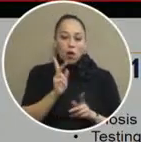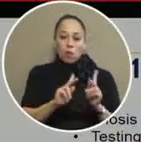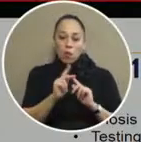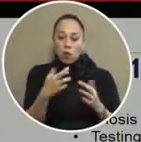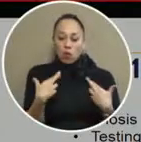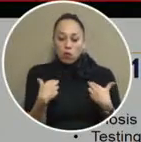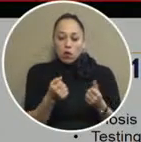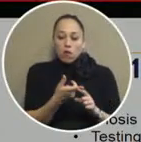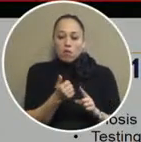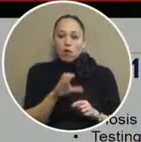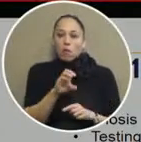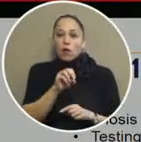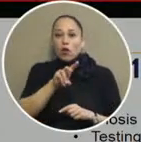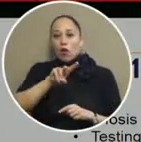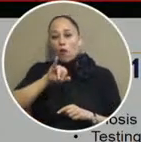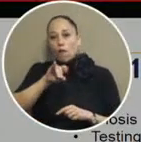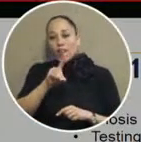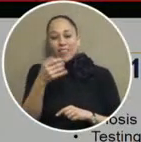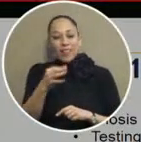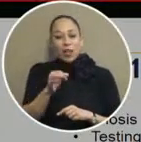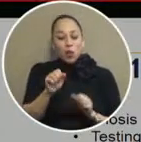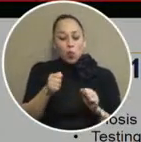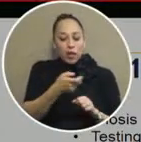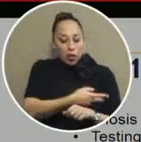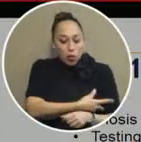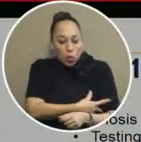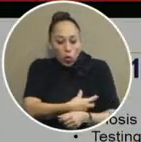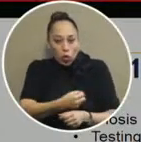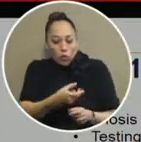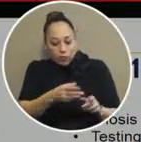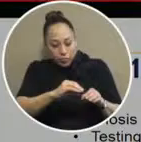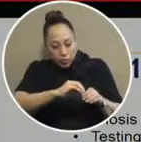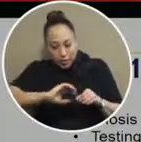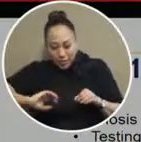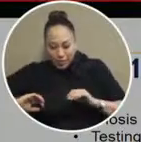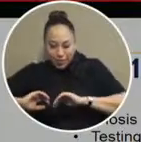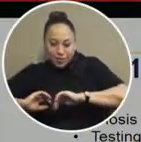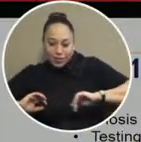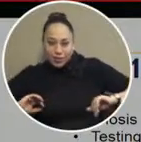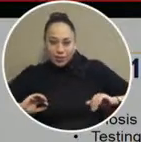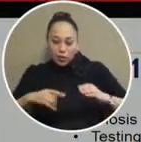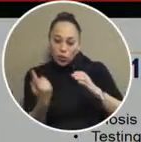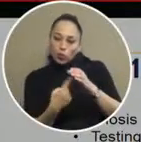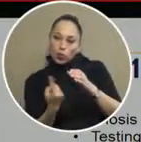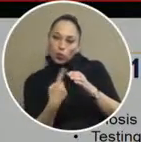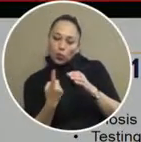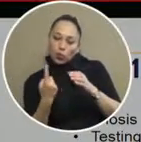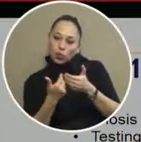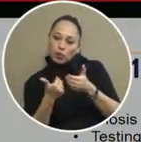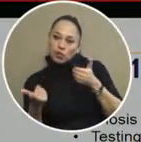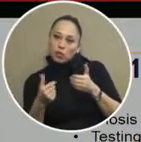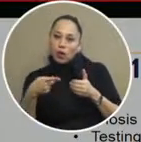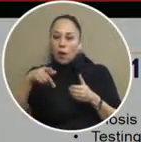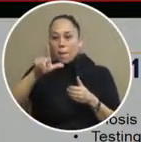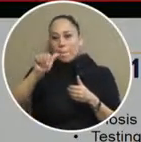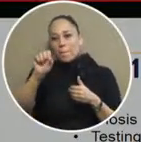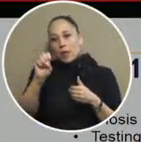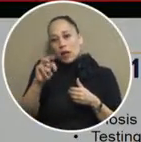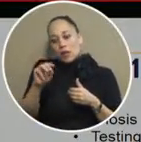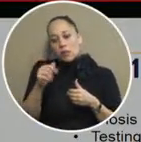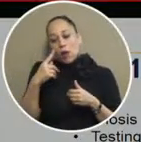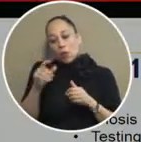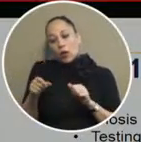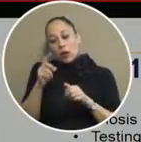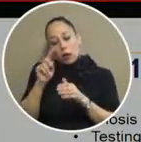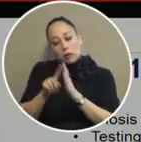from COVID-19, we can extract the plasma or serum and administer to those patients that are in critical condition,